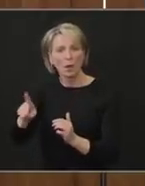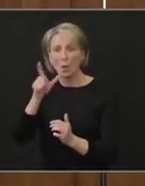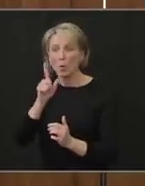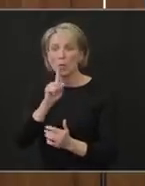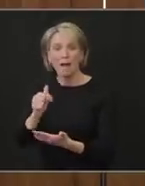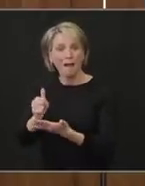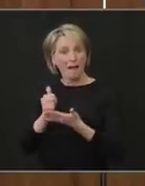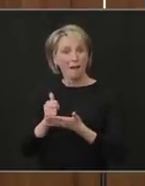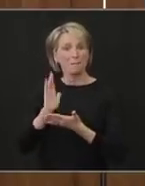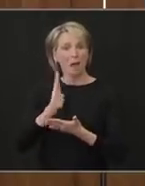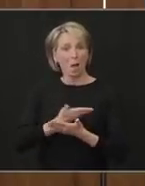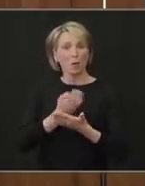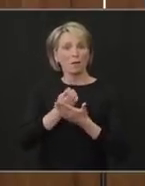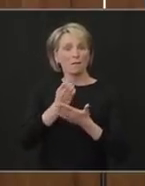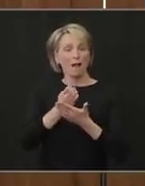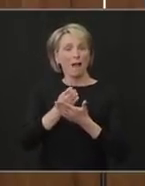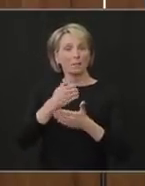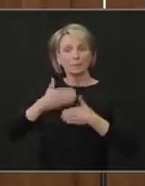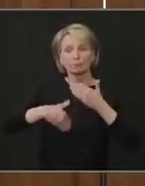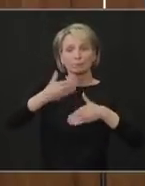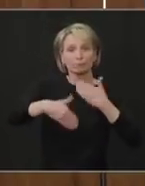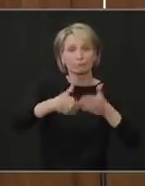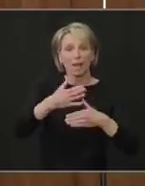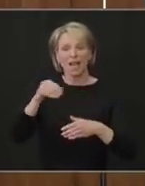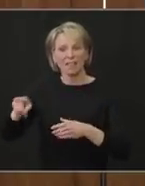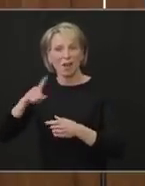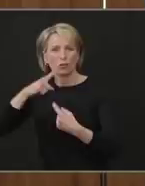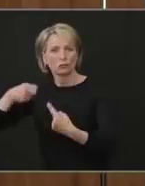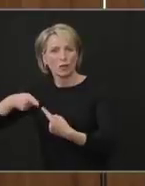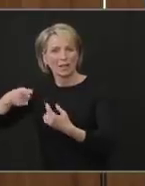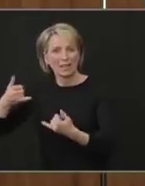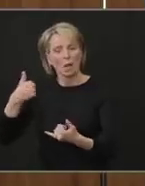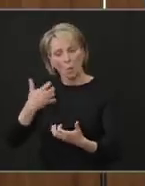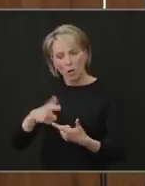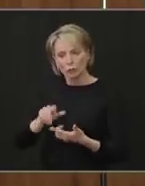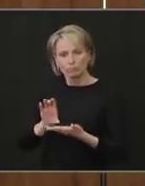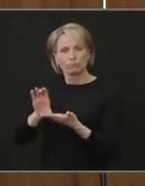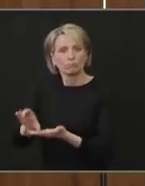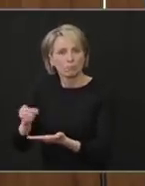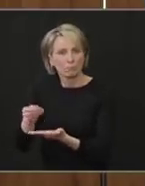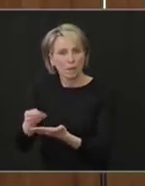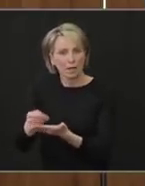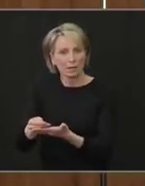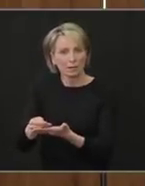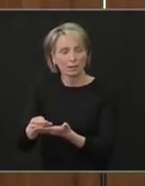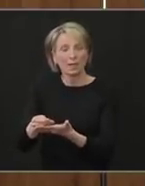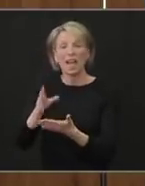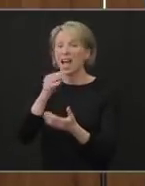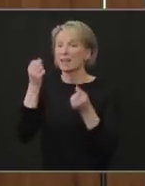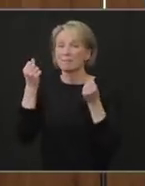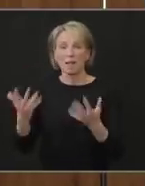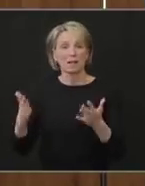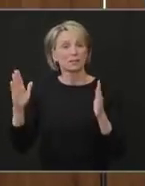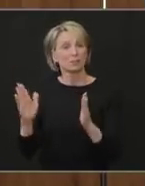open and keep their folks on the payroll. And I have heard from them urgently, we all